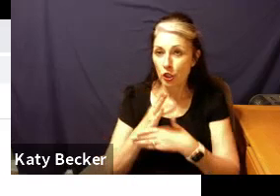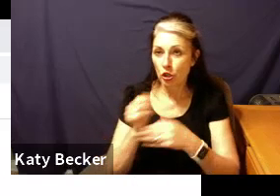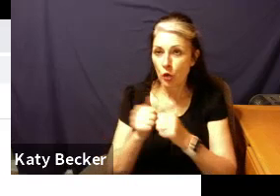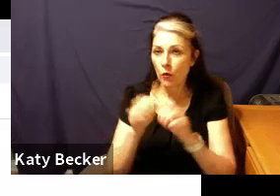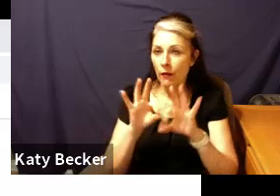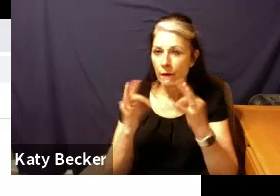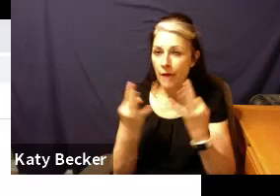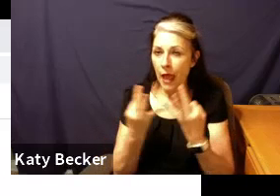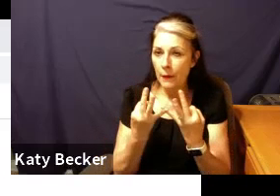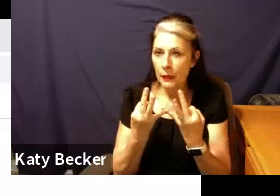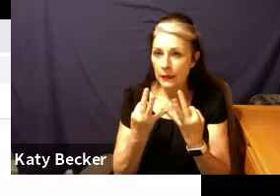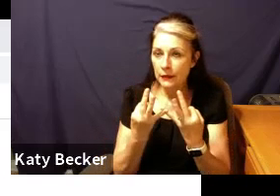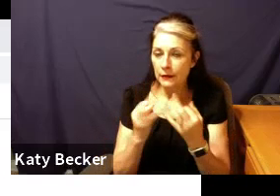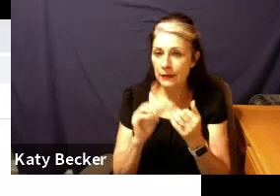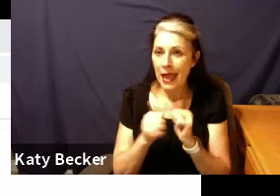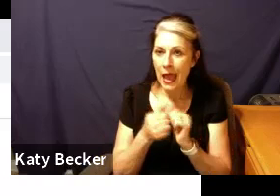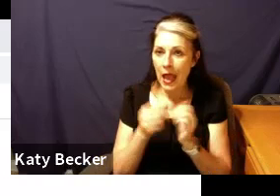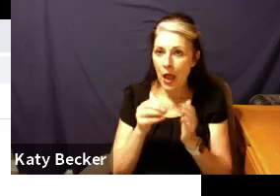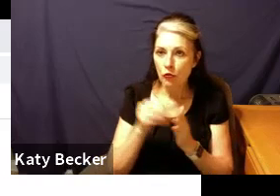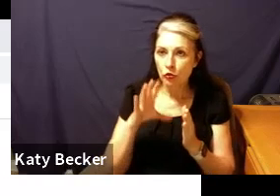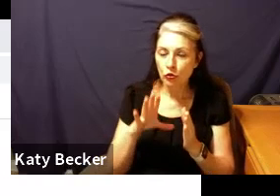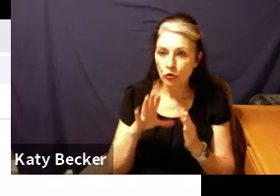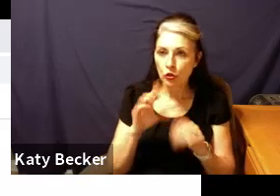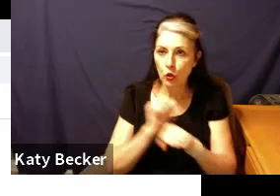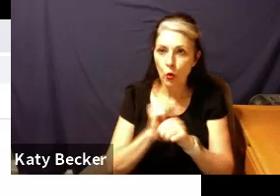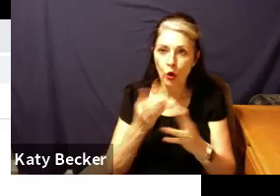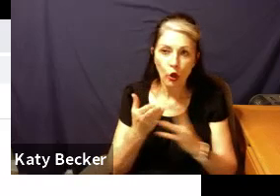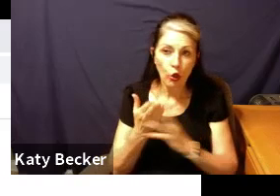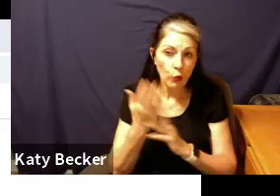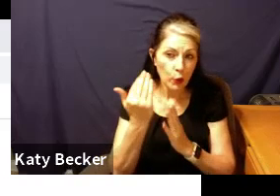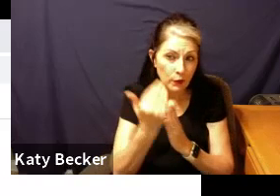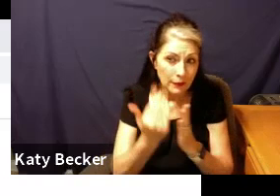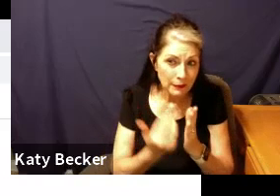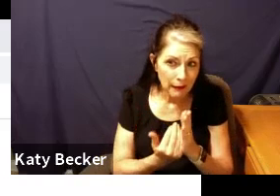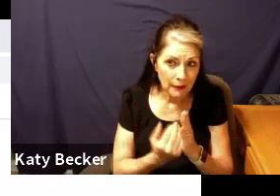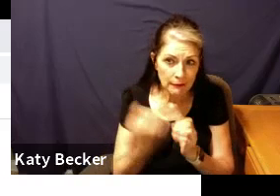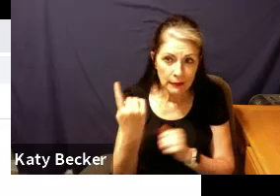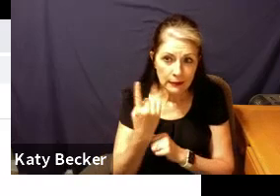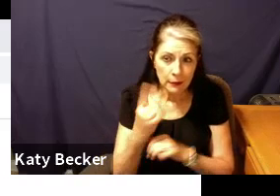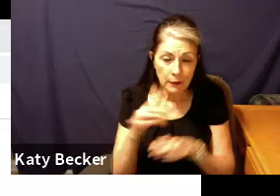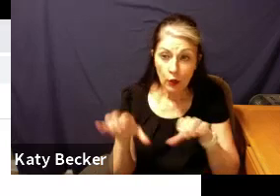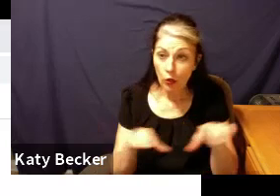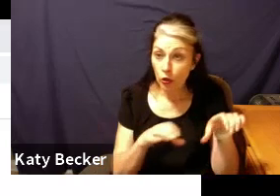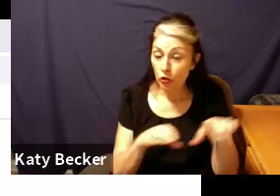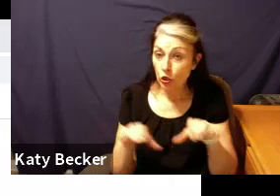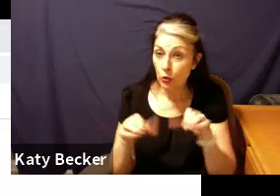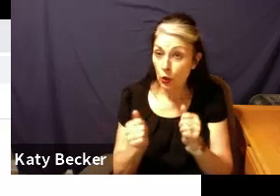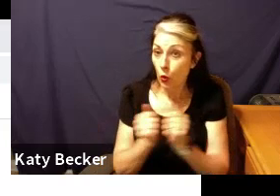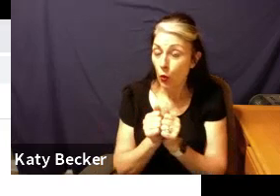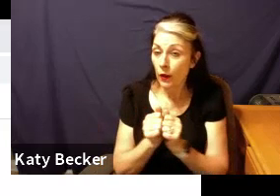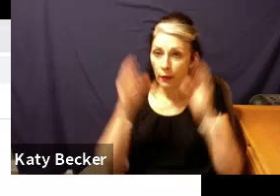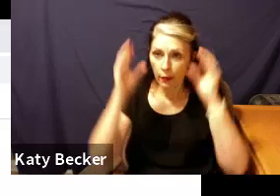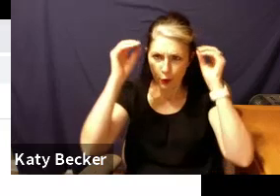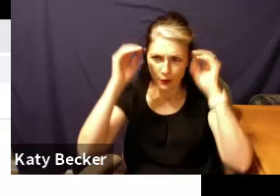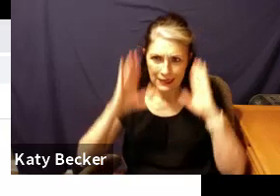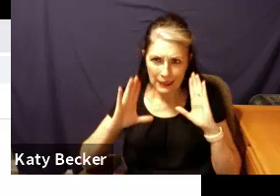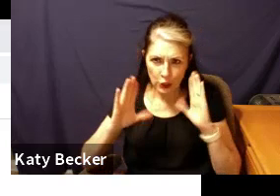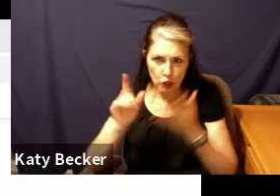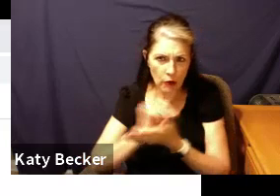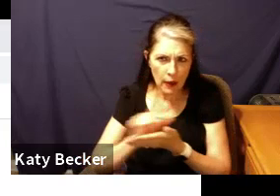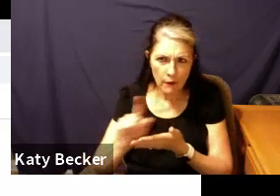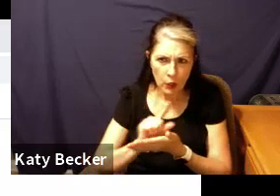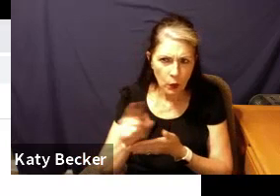families how students work through these lessons? Is this something that they're doing with their teacher each